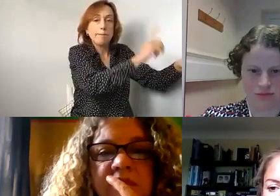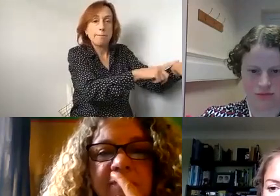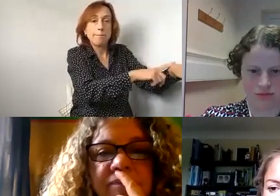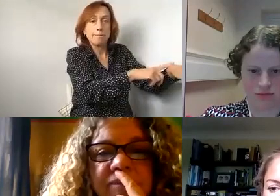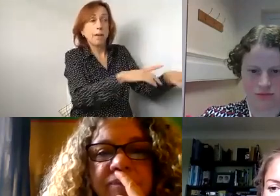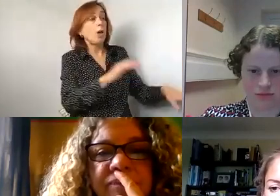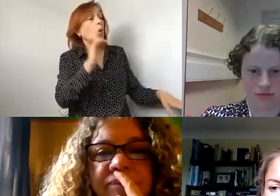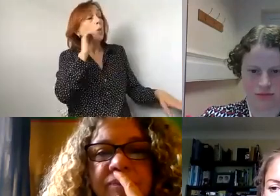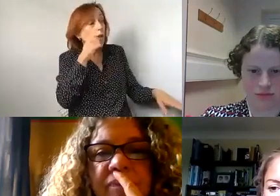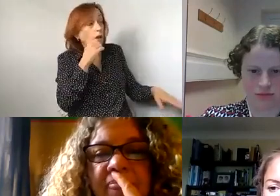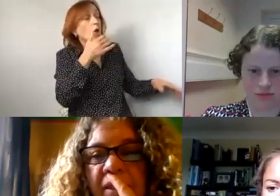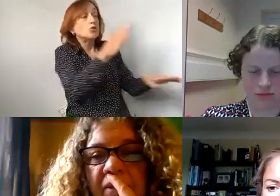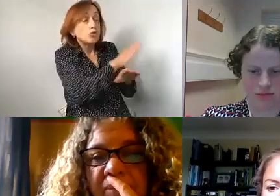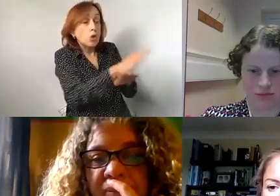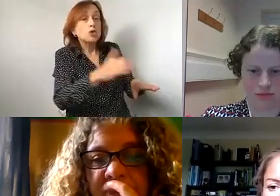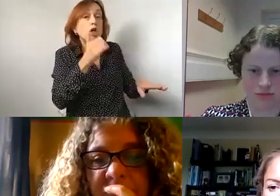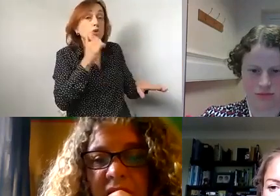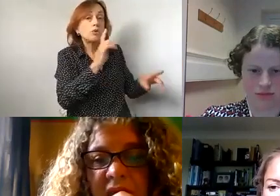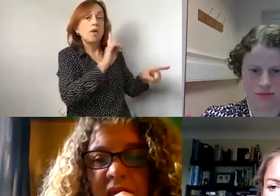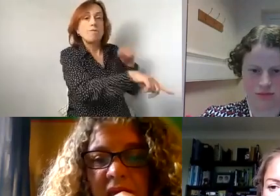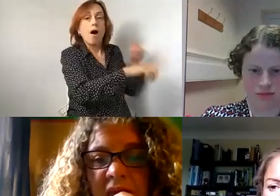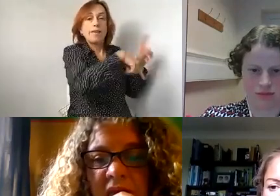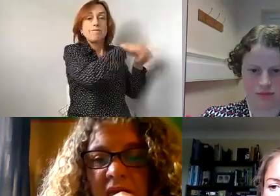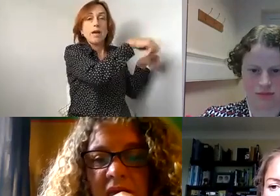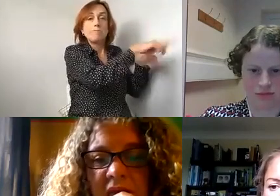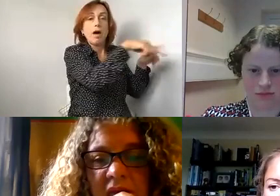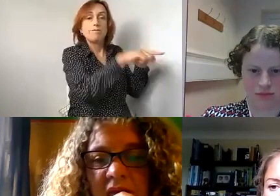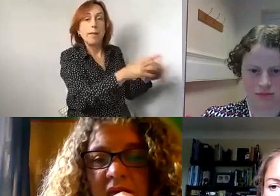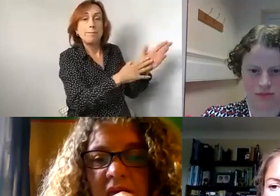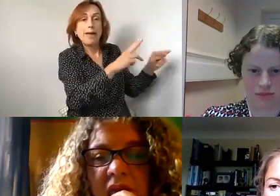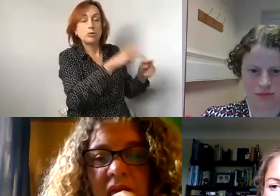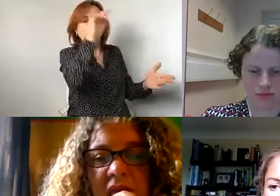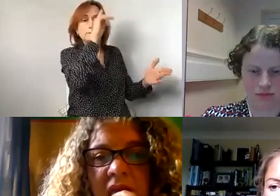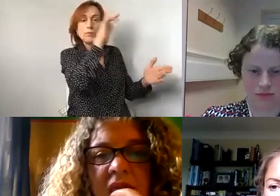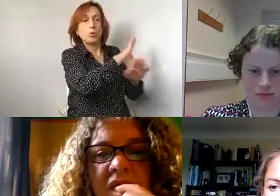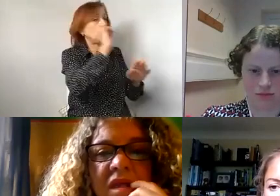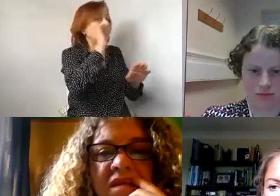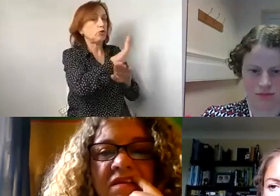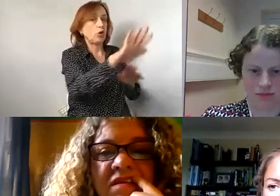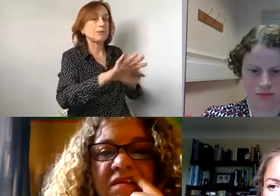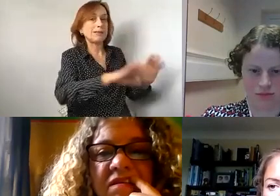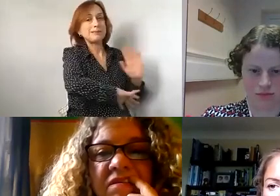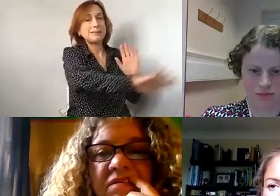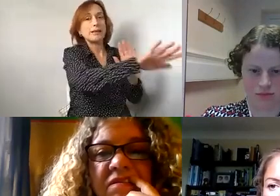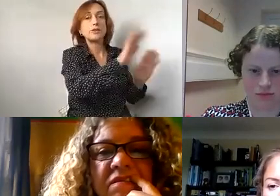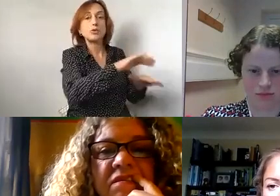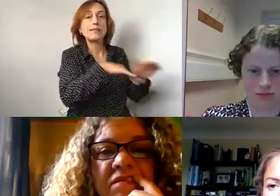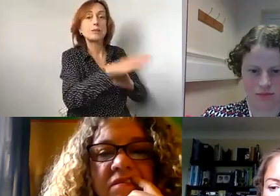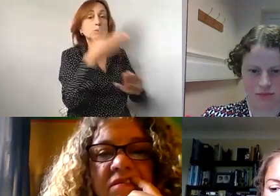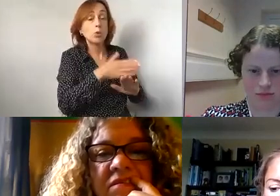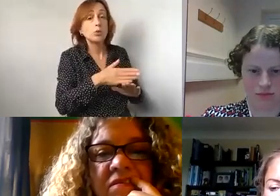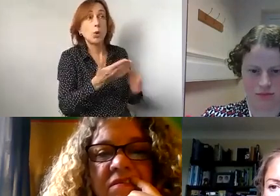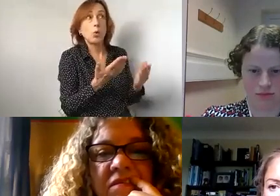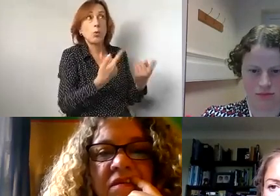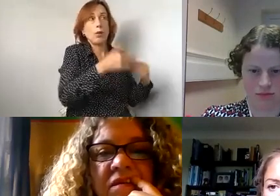being meted out in the nation of Wales. So that certainly is something that we welcome in the nation of